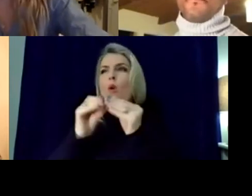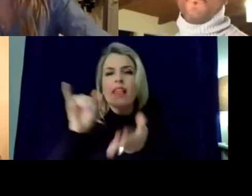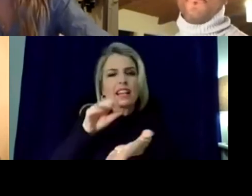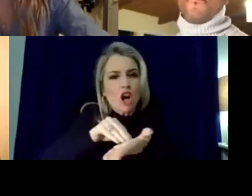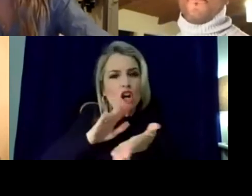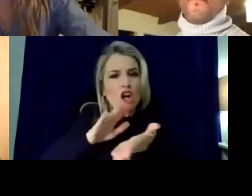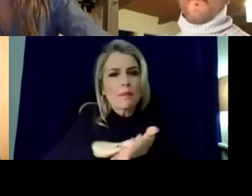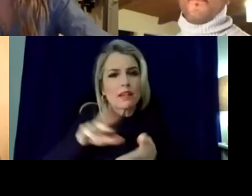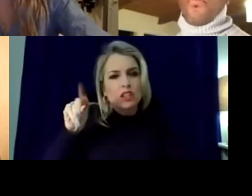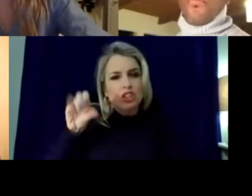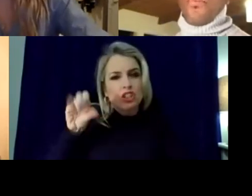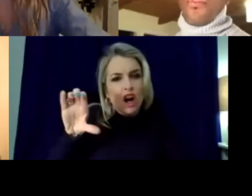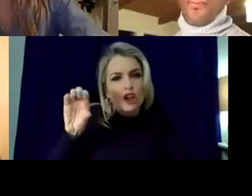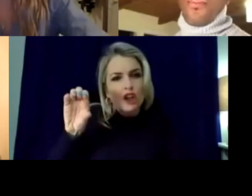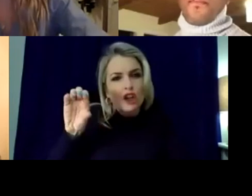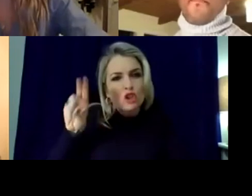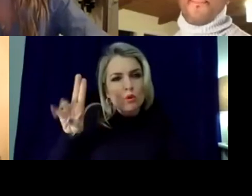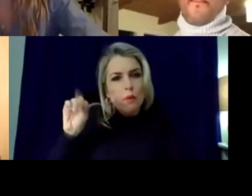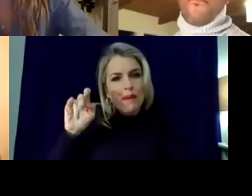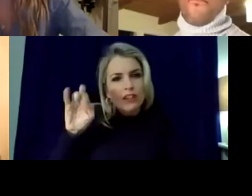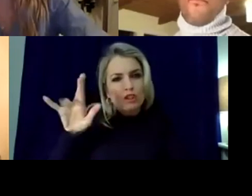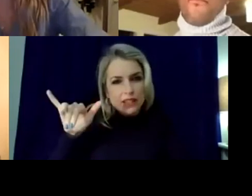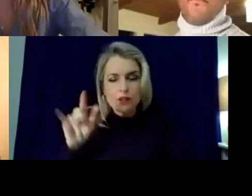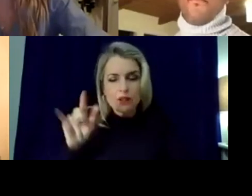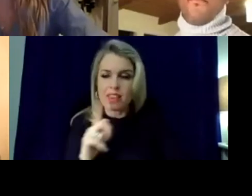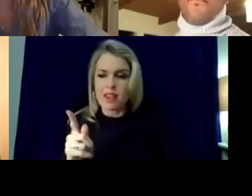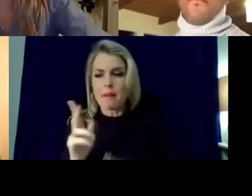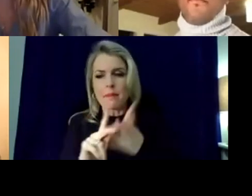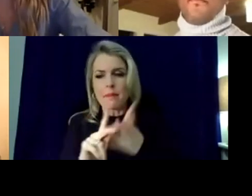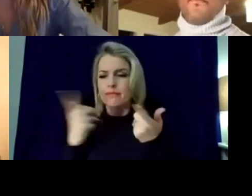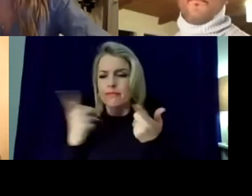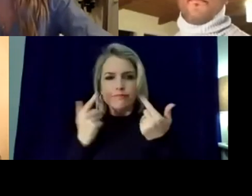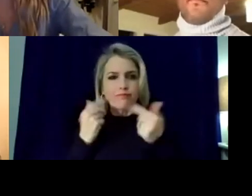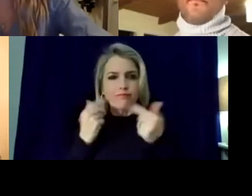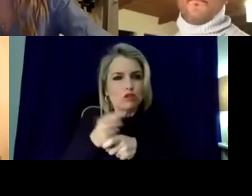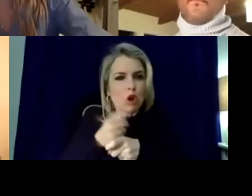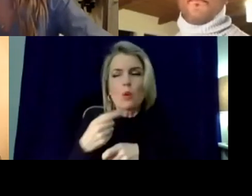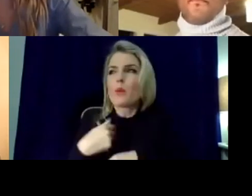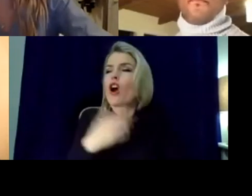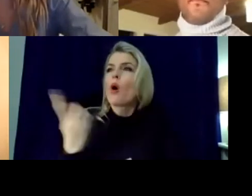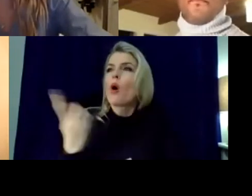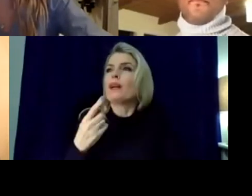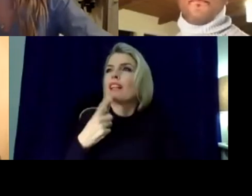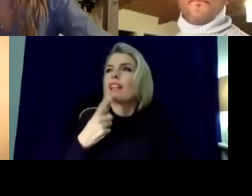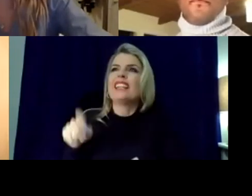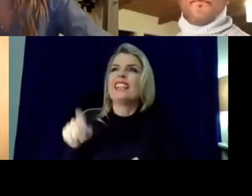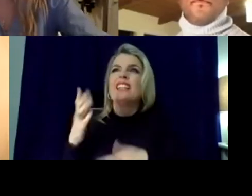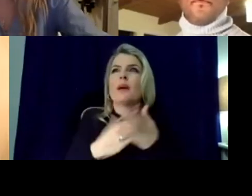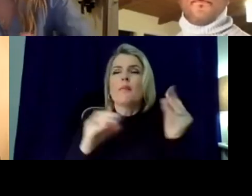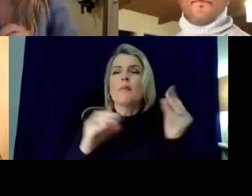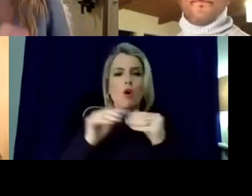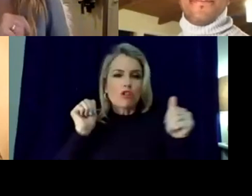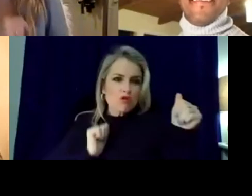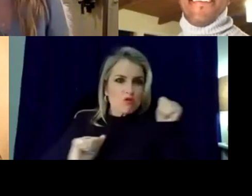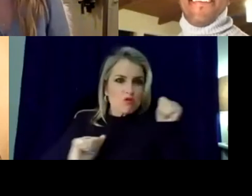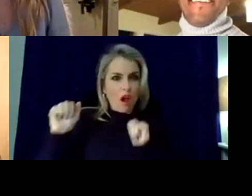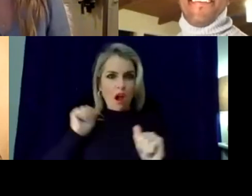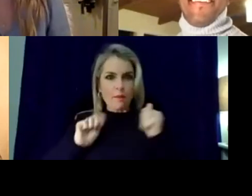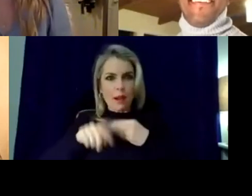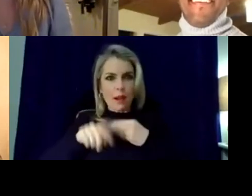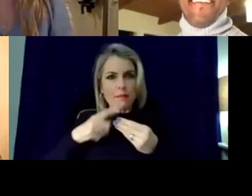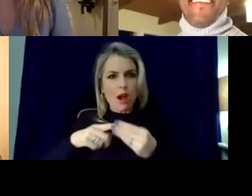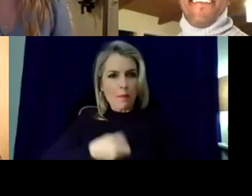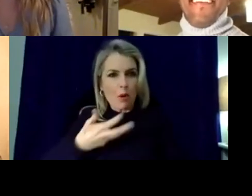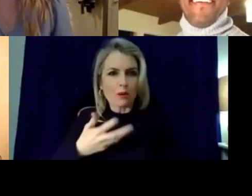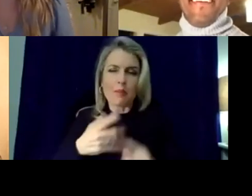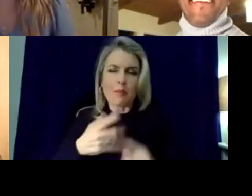time while I was in that community, we would joke that there needed to be like a Degrassi type drama about slam poets. And this is like